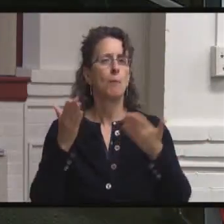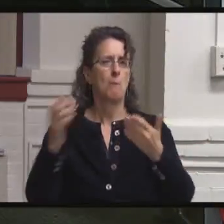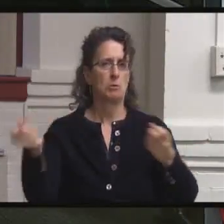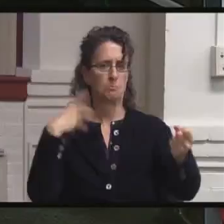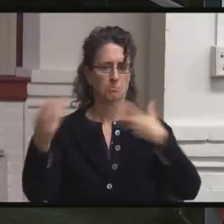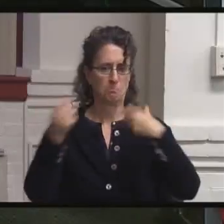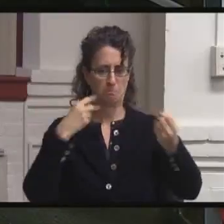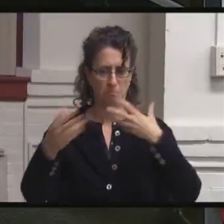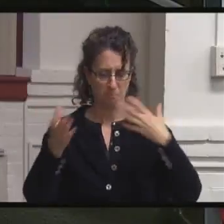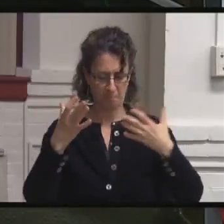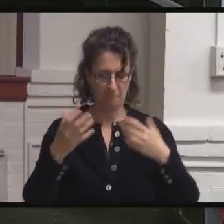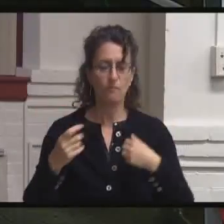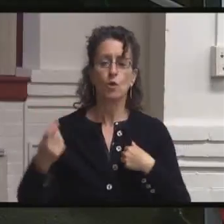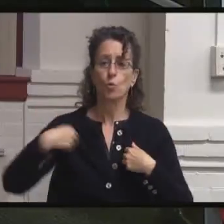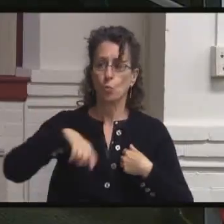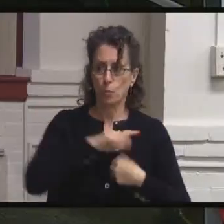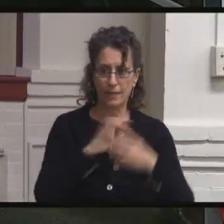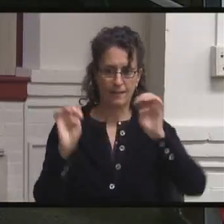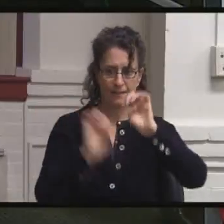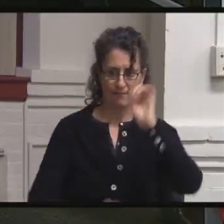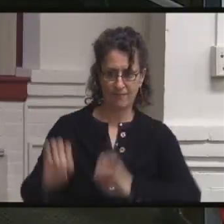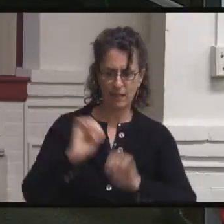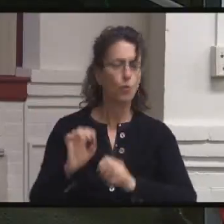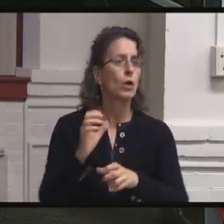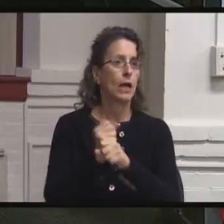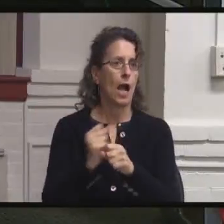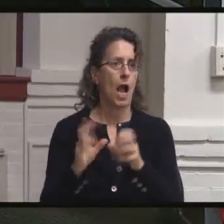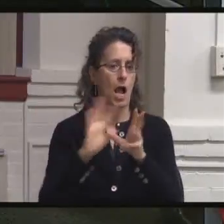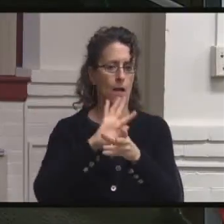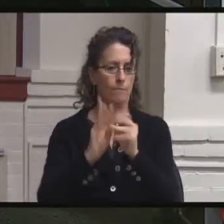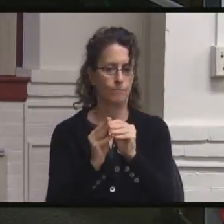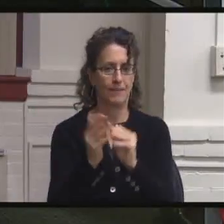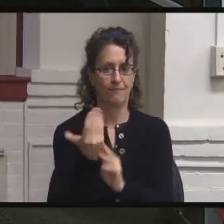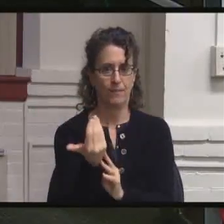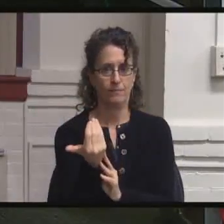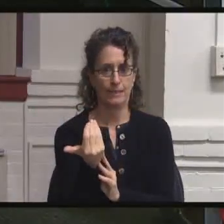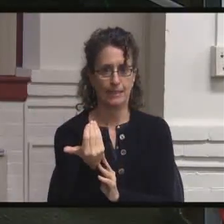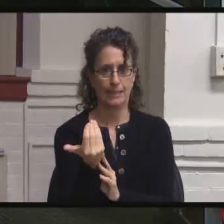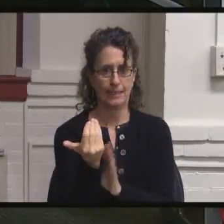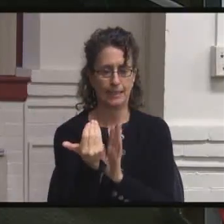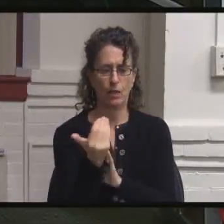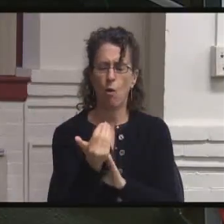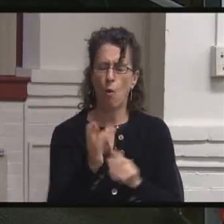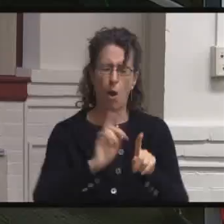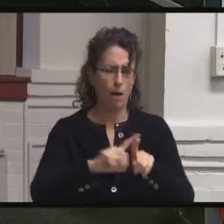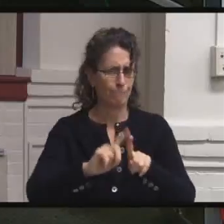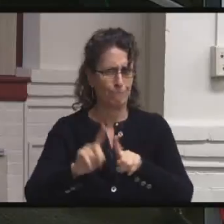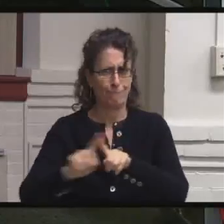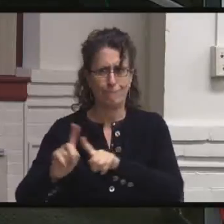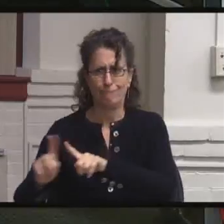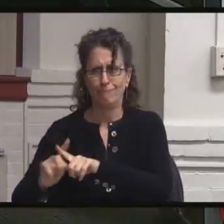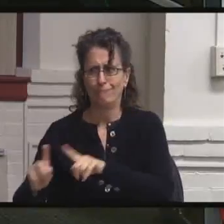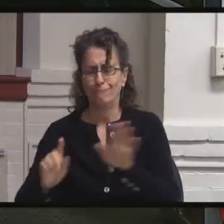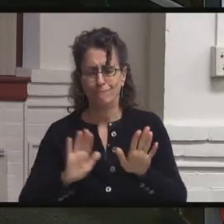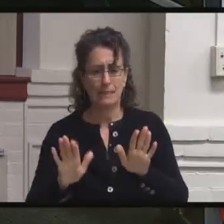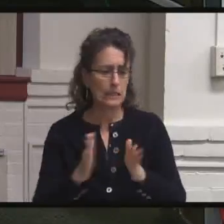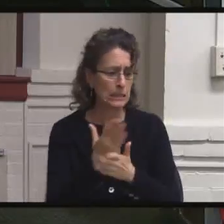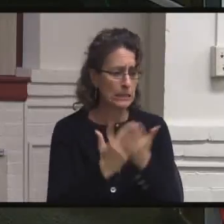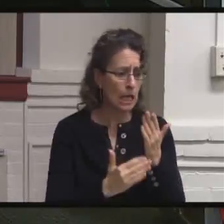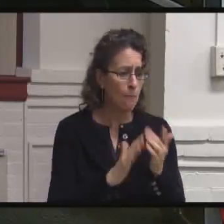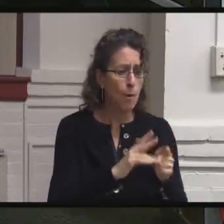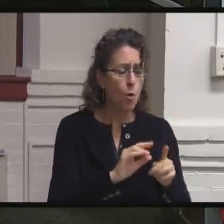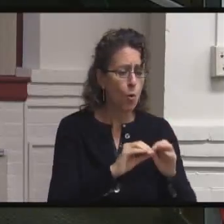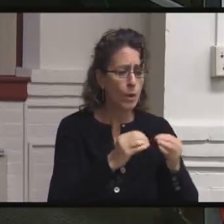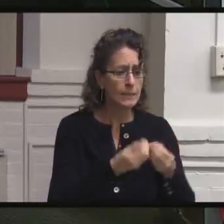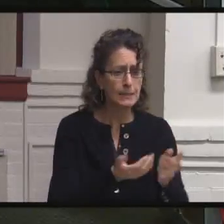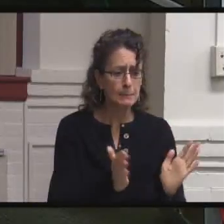our RFQ. We received a total of 15. They were very different from one another, from very small